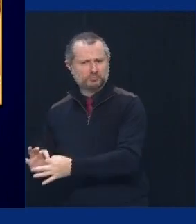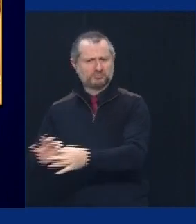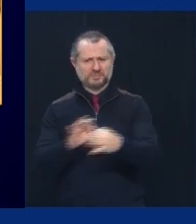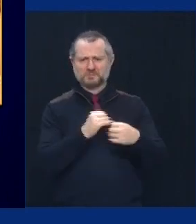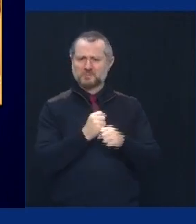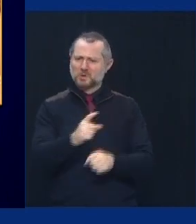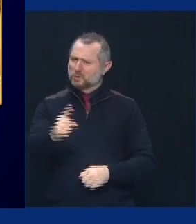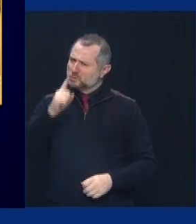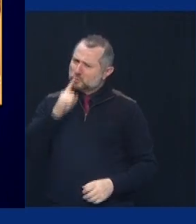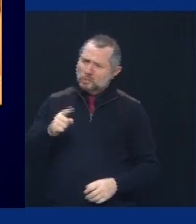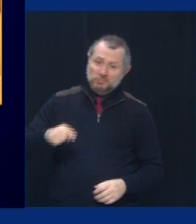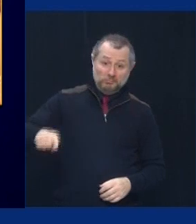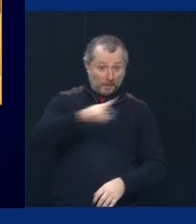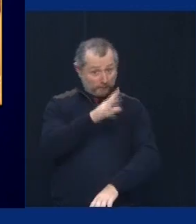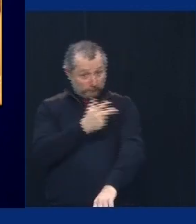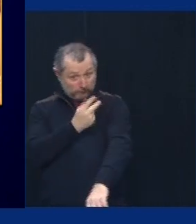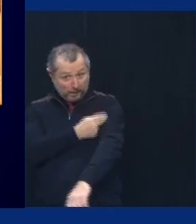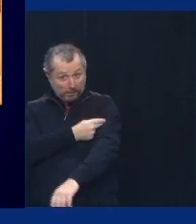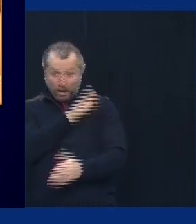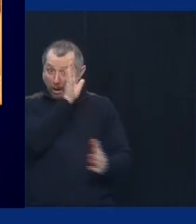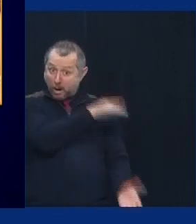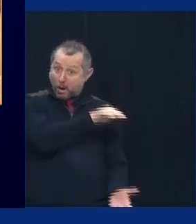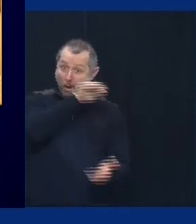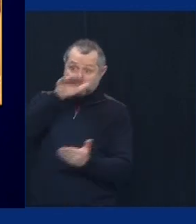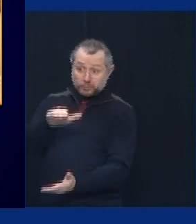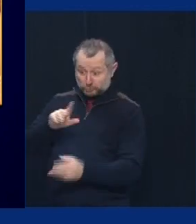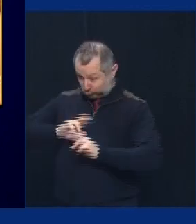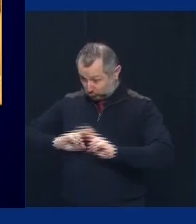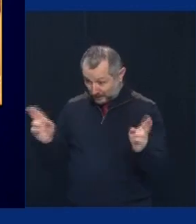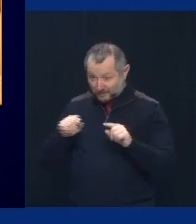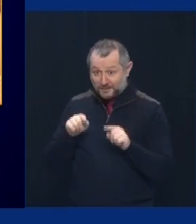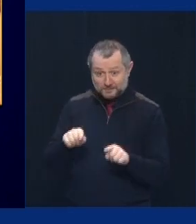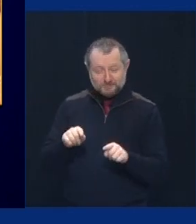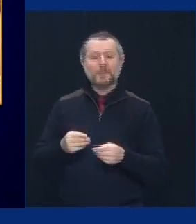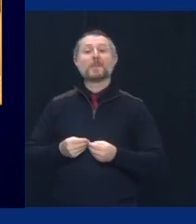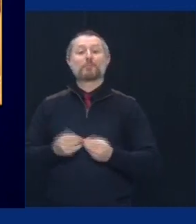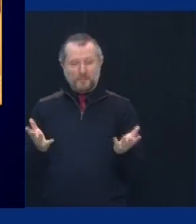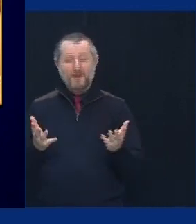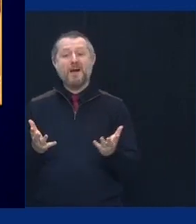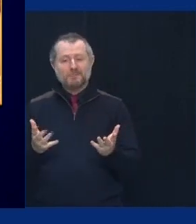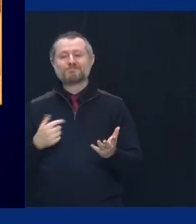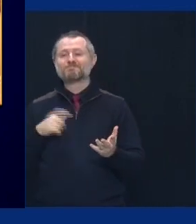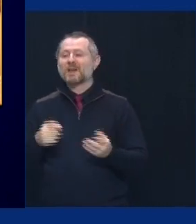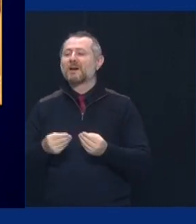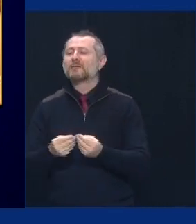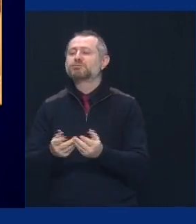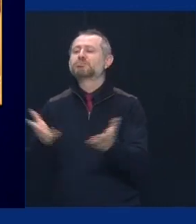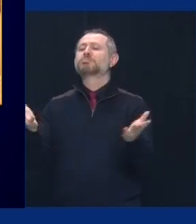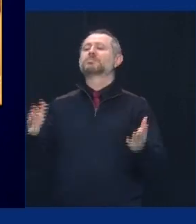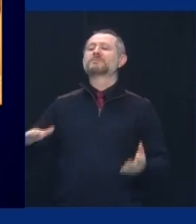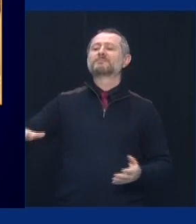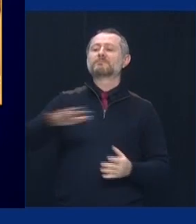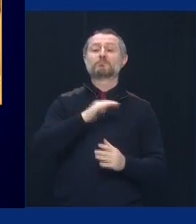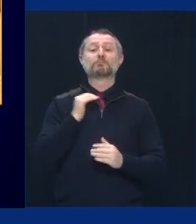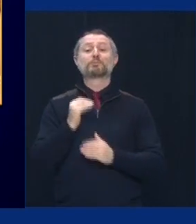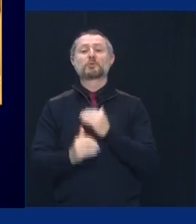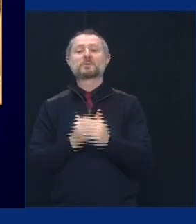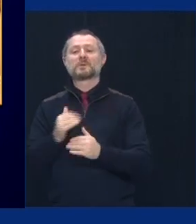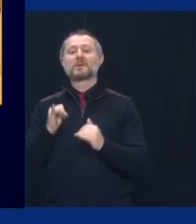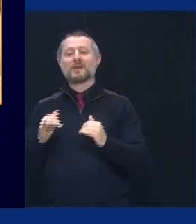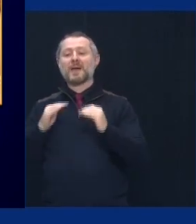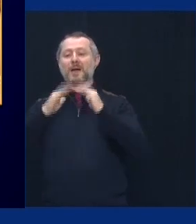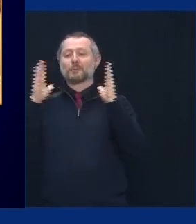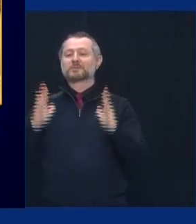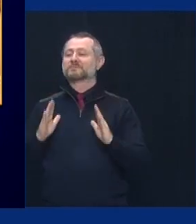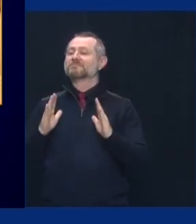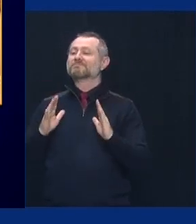the vaccines become available, that they are disseminated in